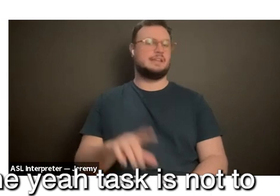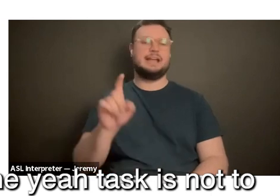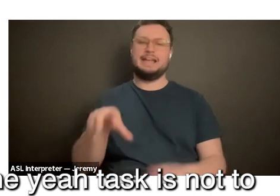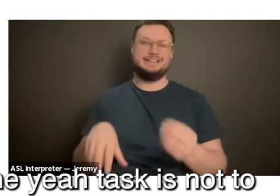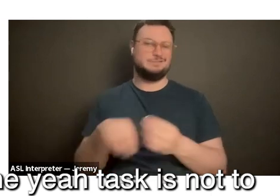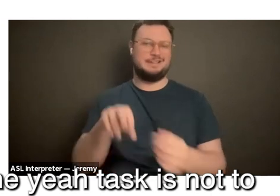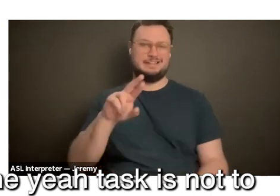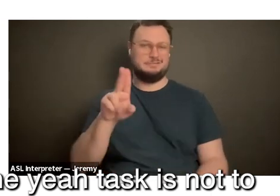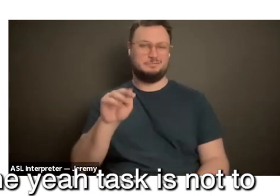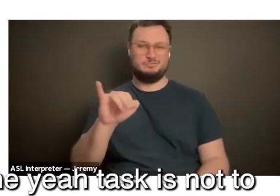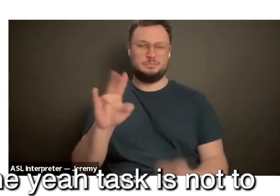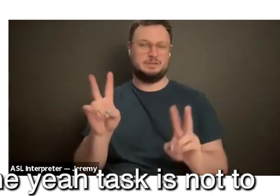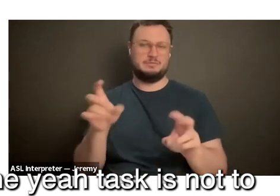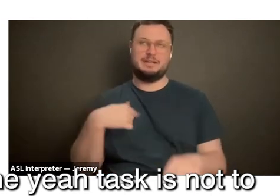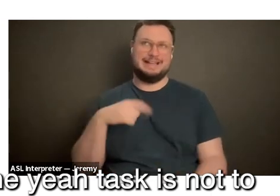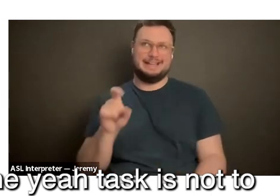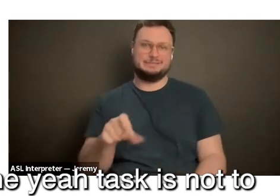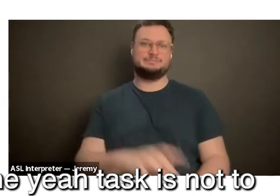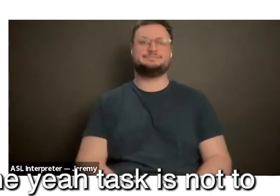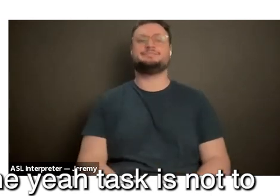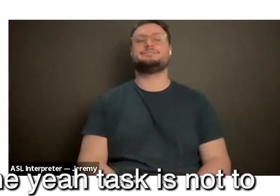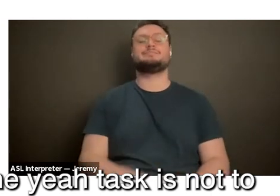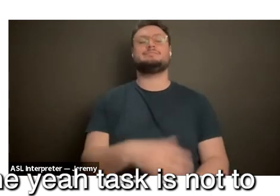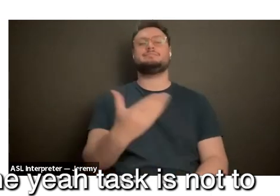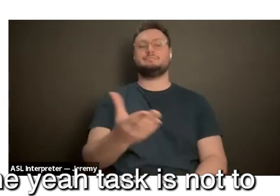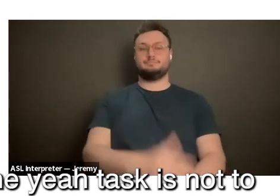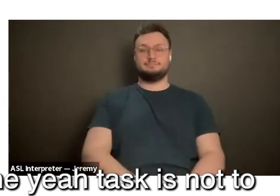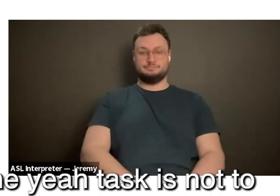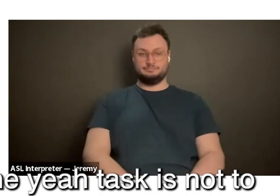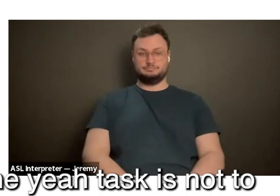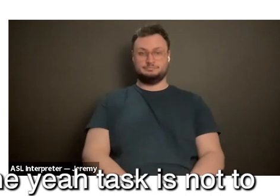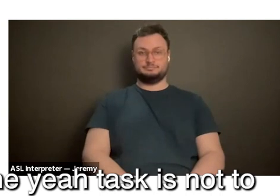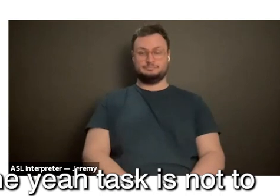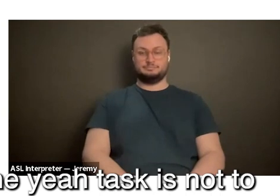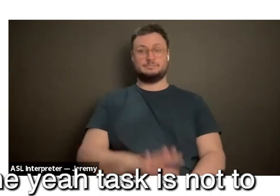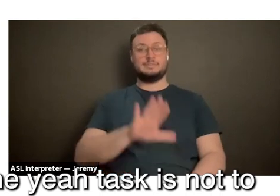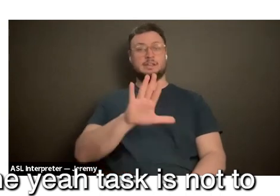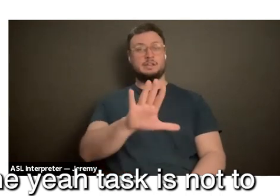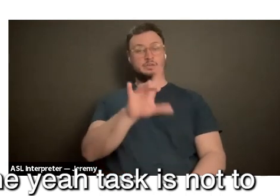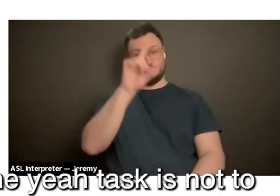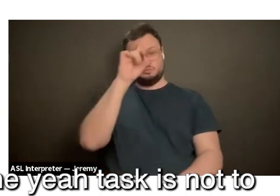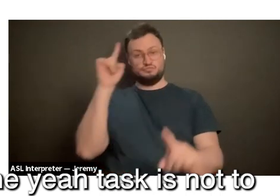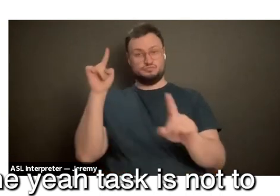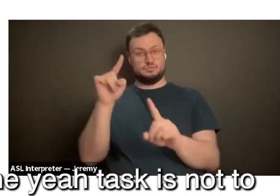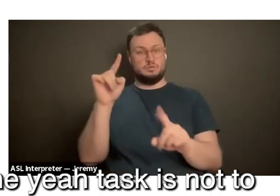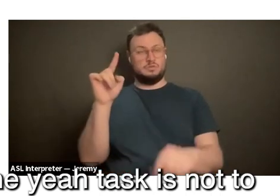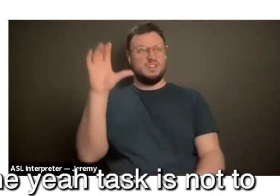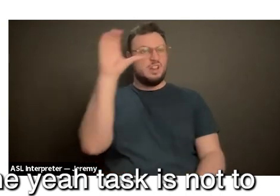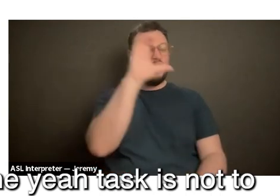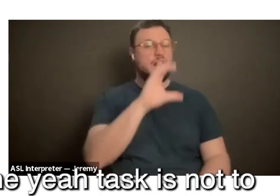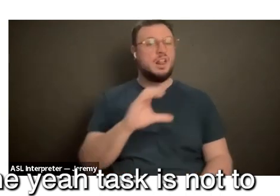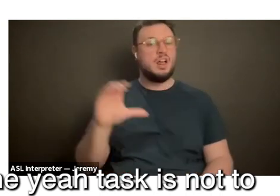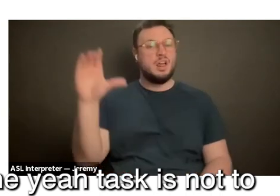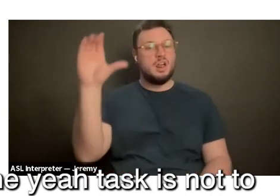quote. So the quote is, open quote, your task is not to seek love, but to really